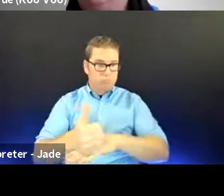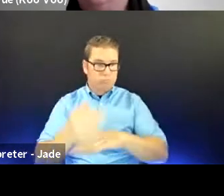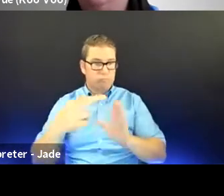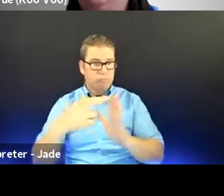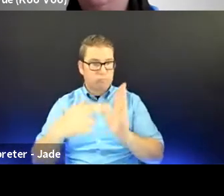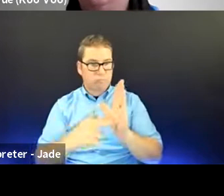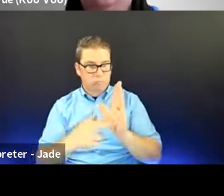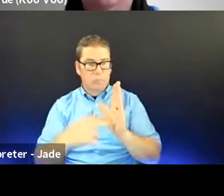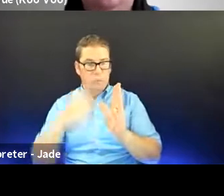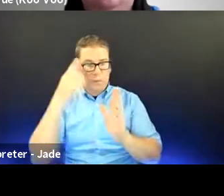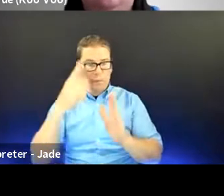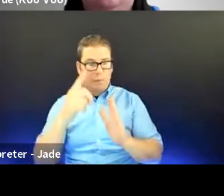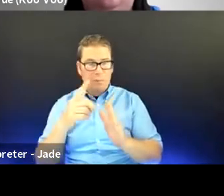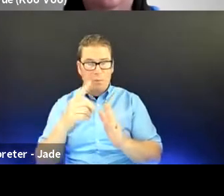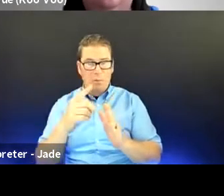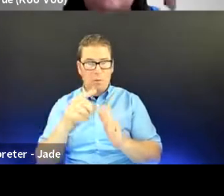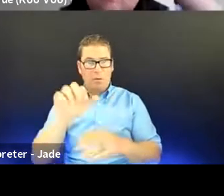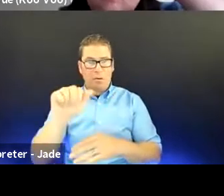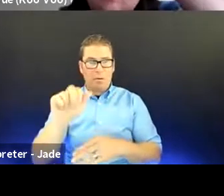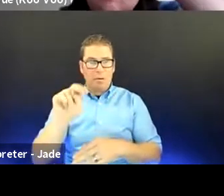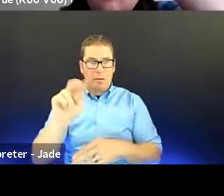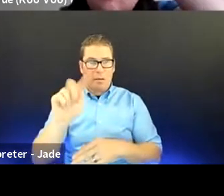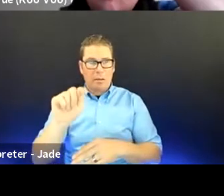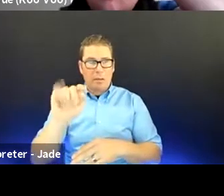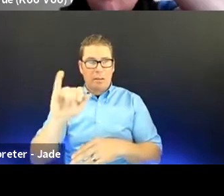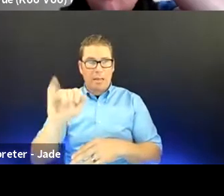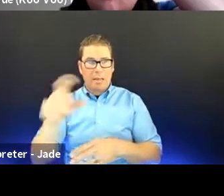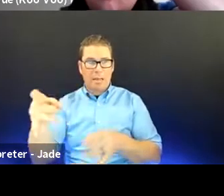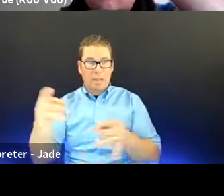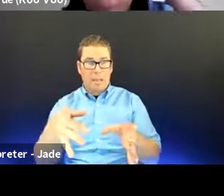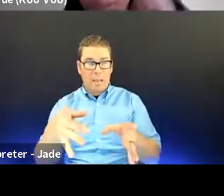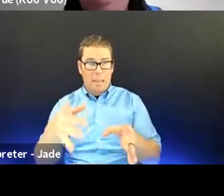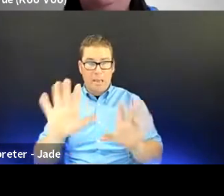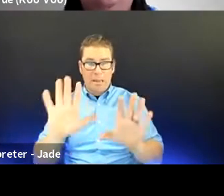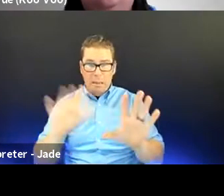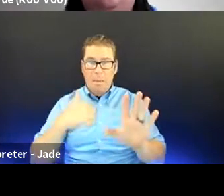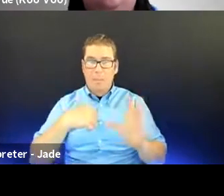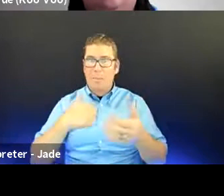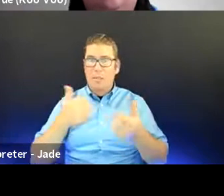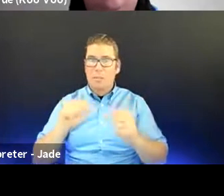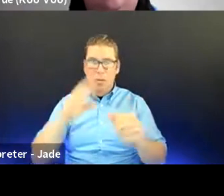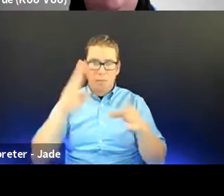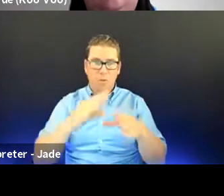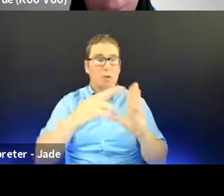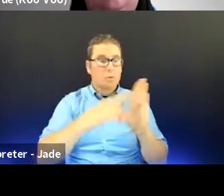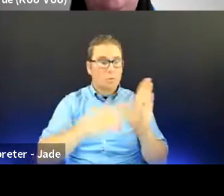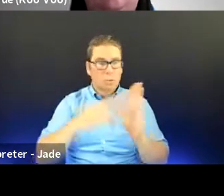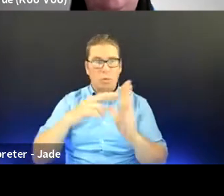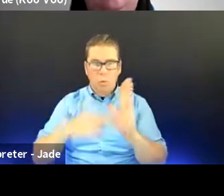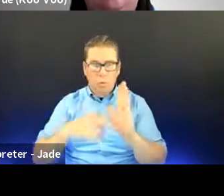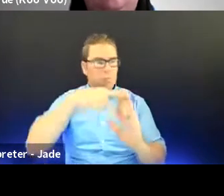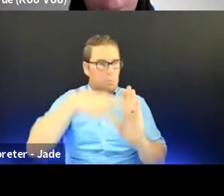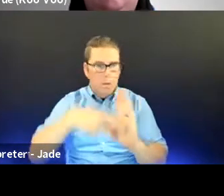you know, as I said, I try to stick at the policy level and not try to get into the management of the colleges and the district. But I did take